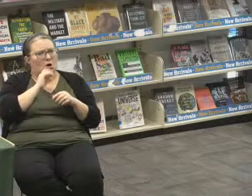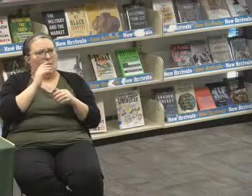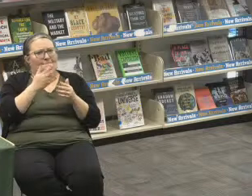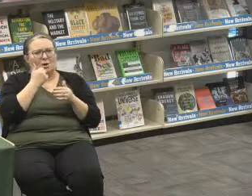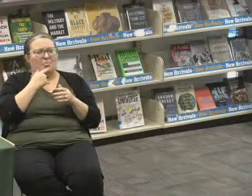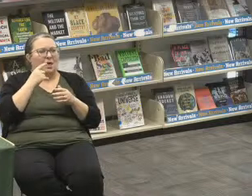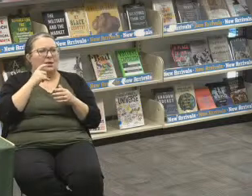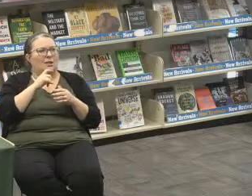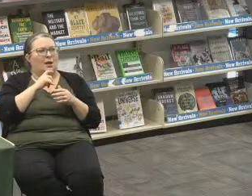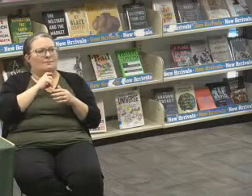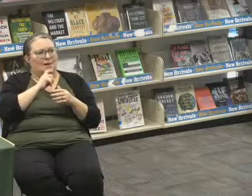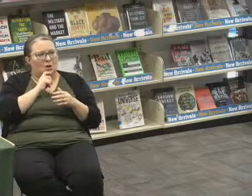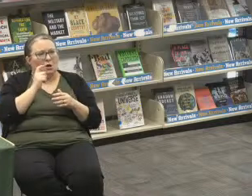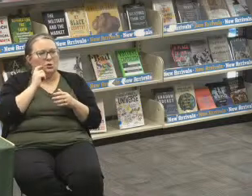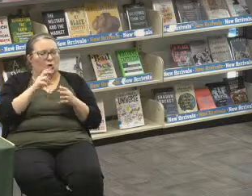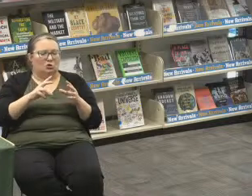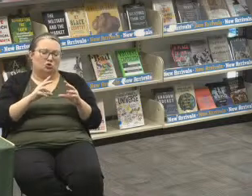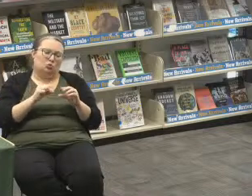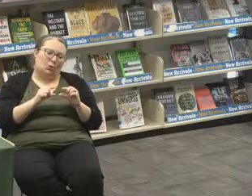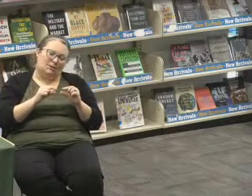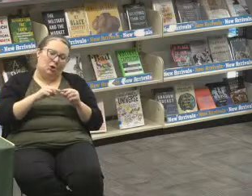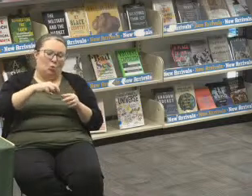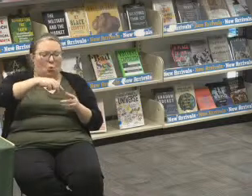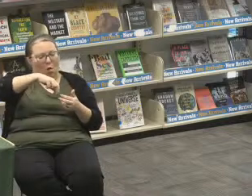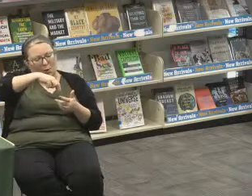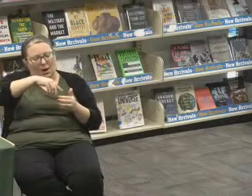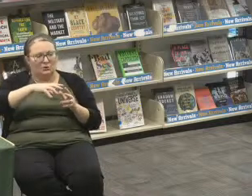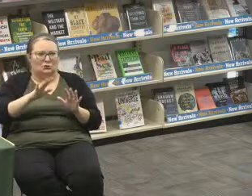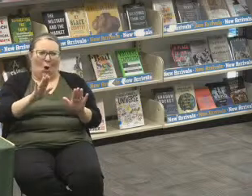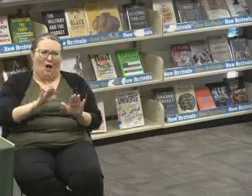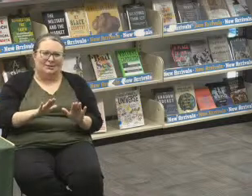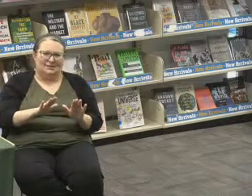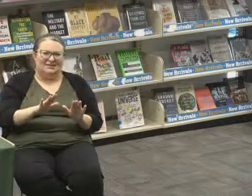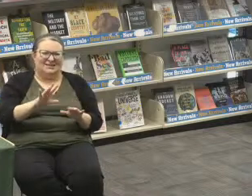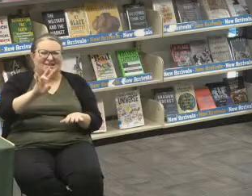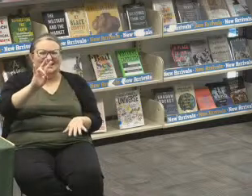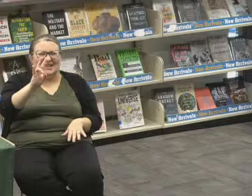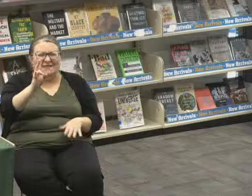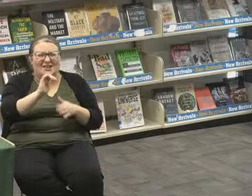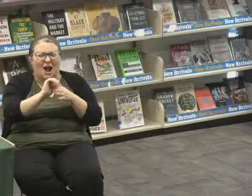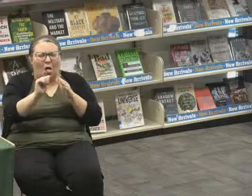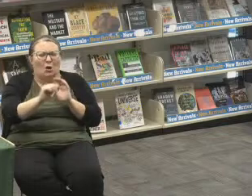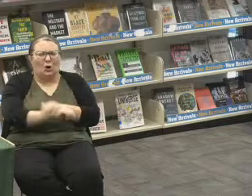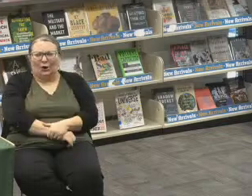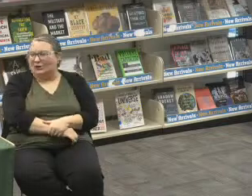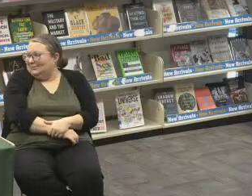metal ones because you can squeeze it, you can roll it around. It is awesome. $7.